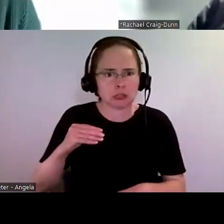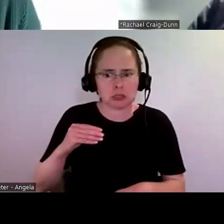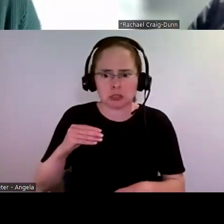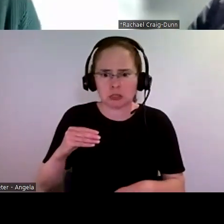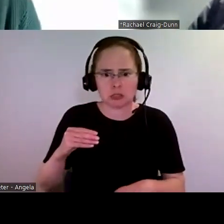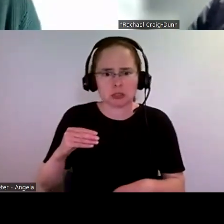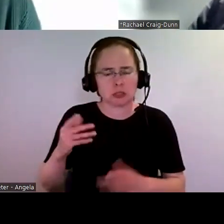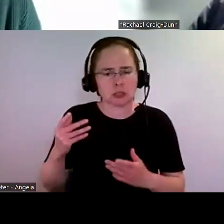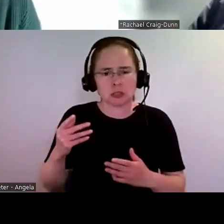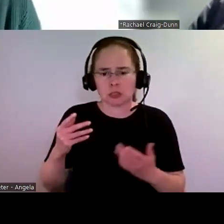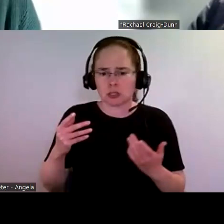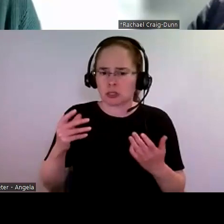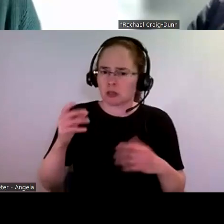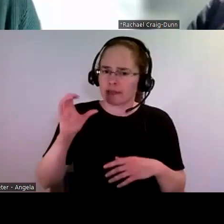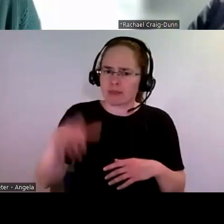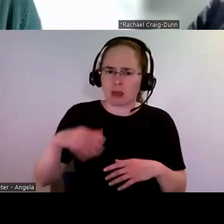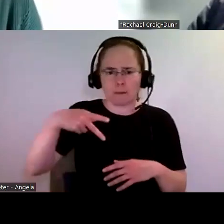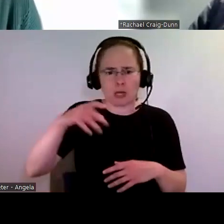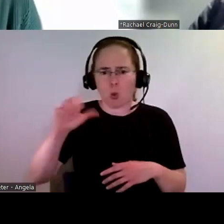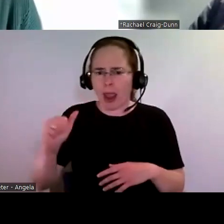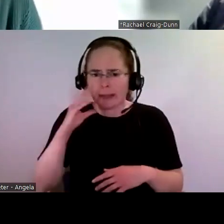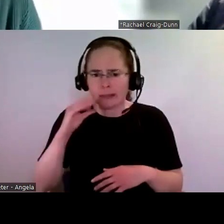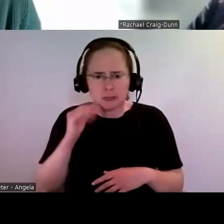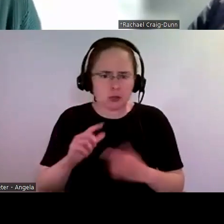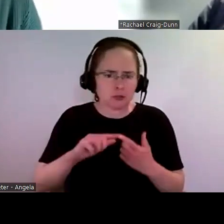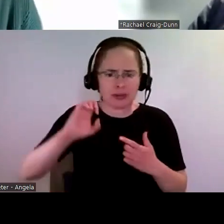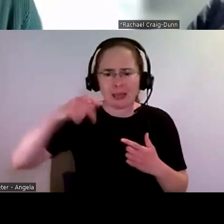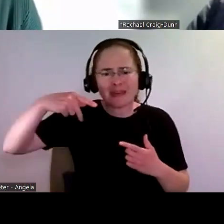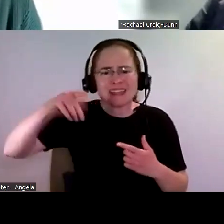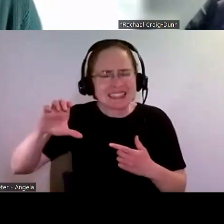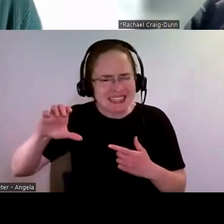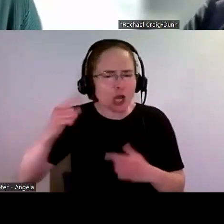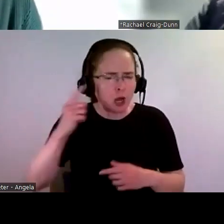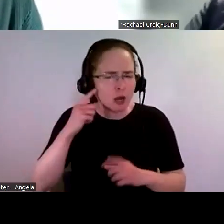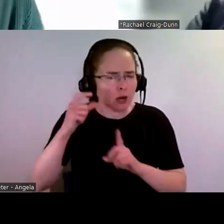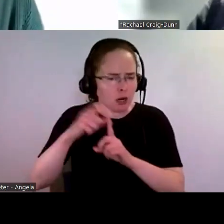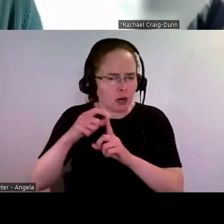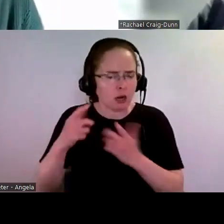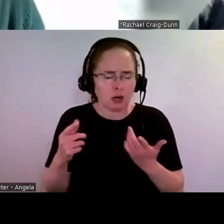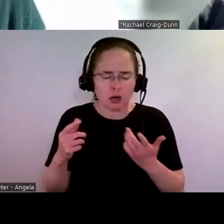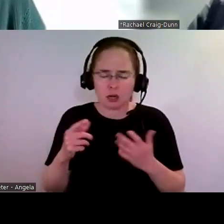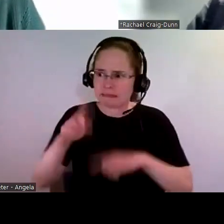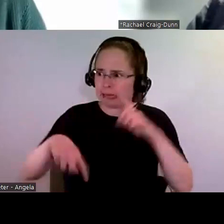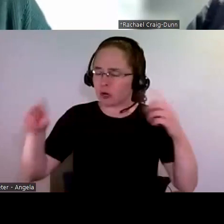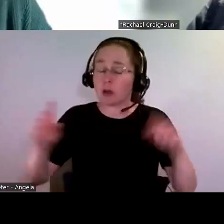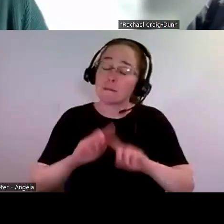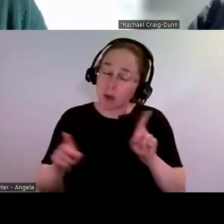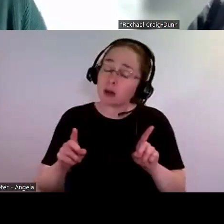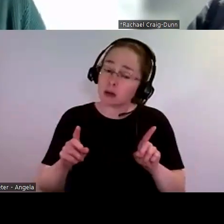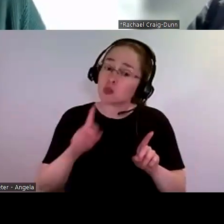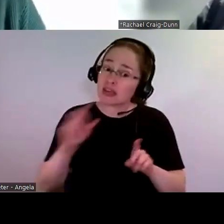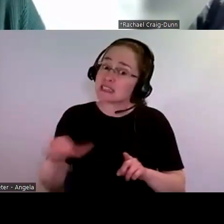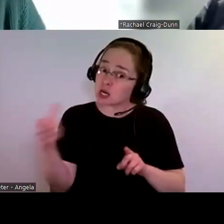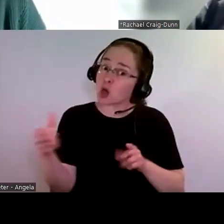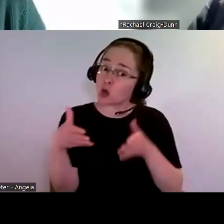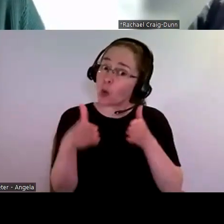involuntary commitment, or board of mental health, or EPC is another term you'll hear thrown around. It's just so different, but there is another way.